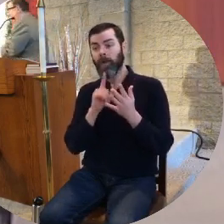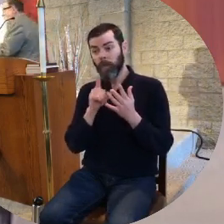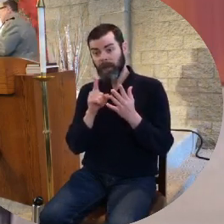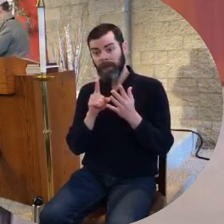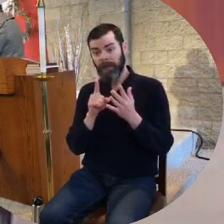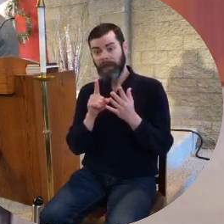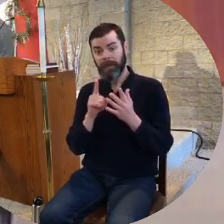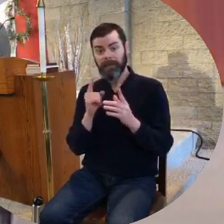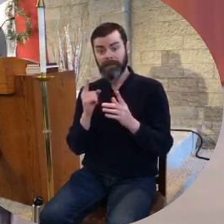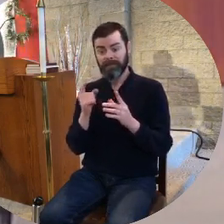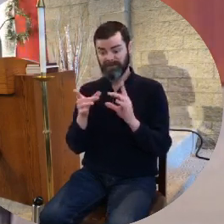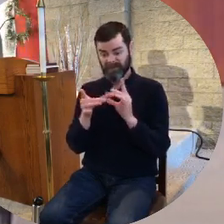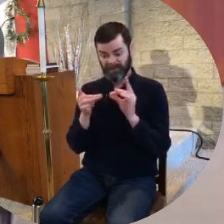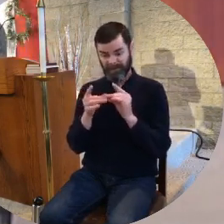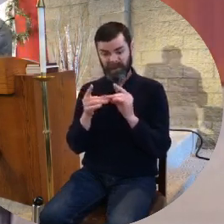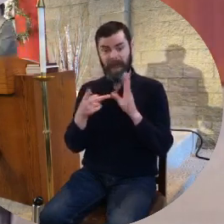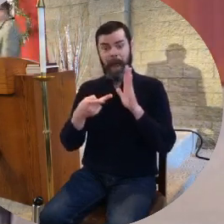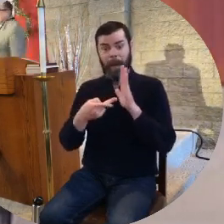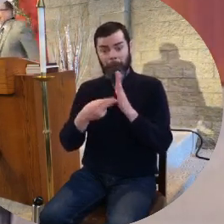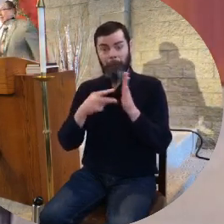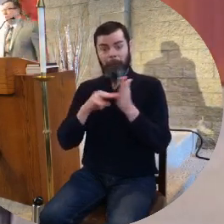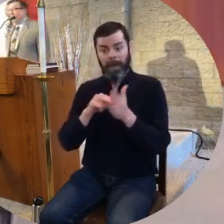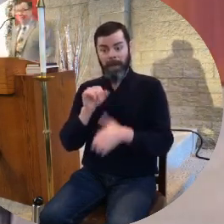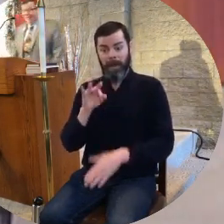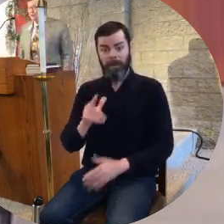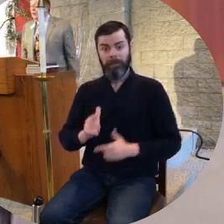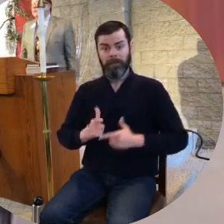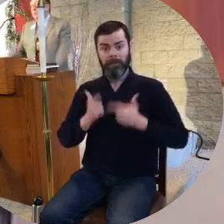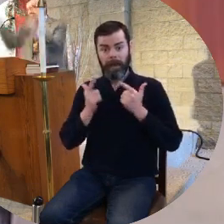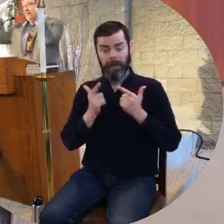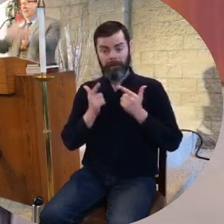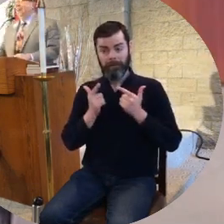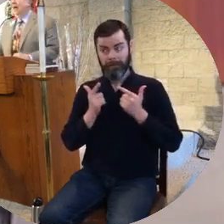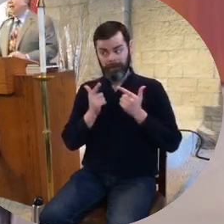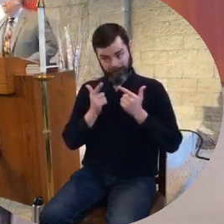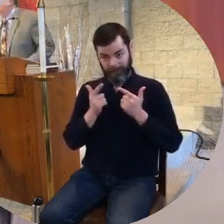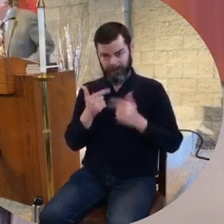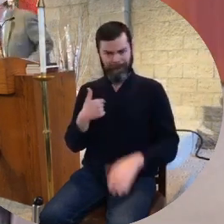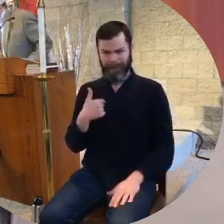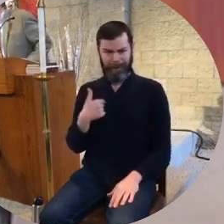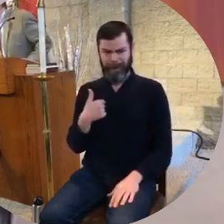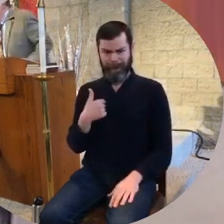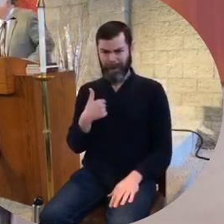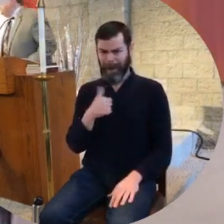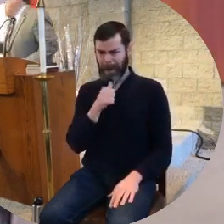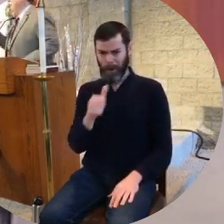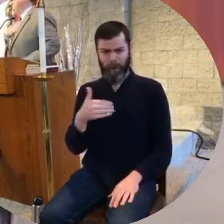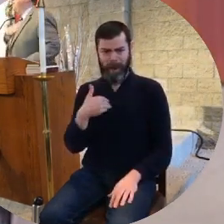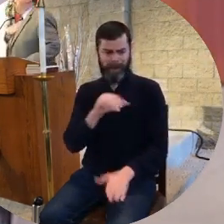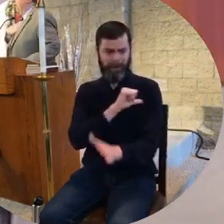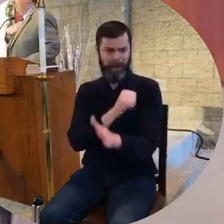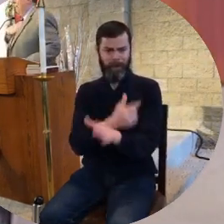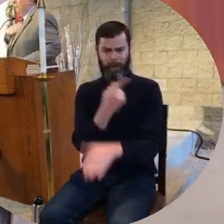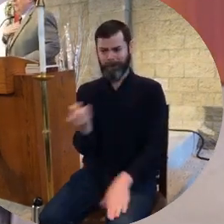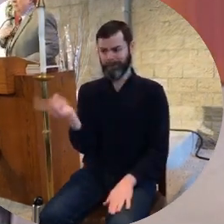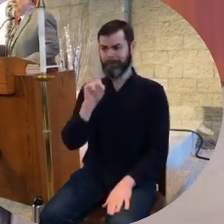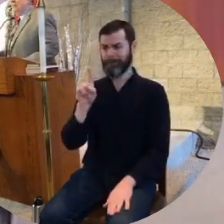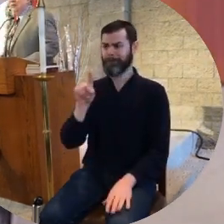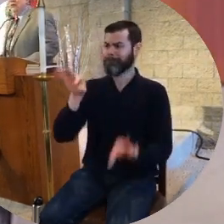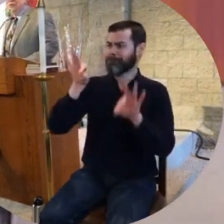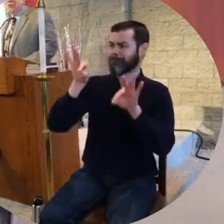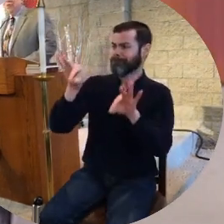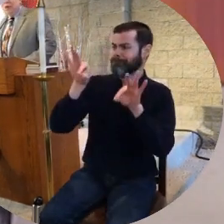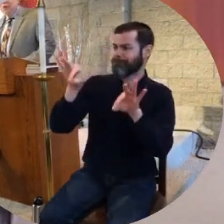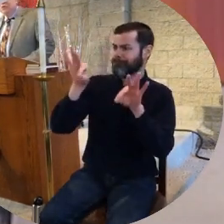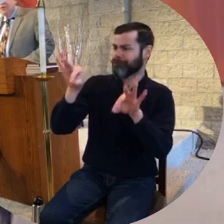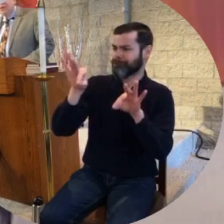More than once I thought, I'm not going to stand up here and tell you the meaning of life. What do you think you are, Pat Williamson? Who